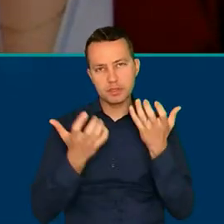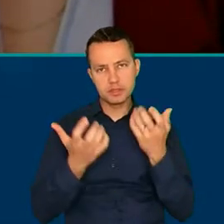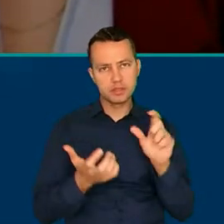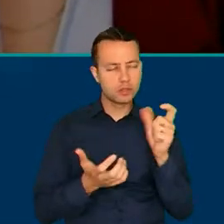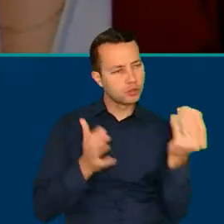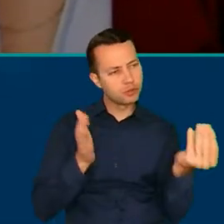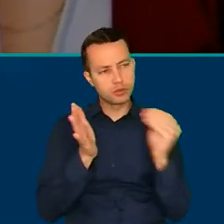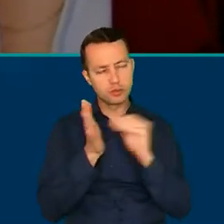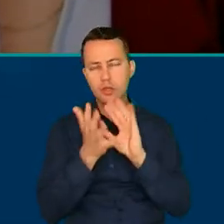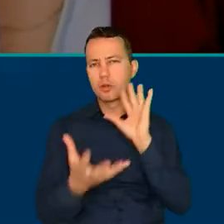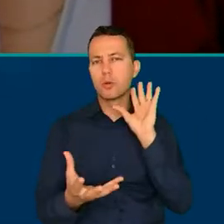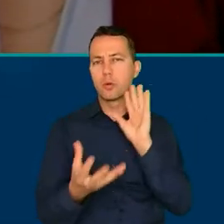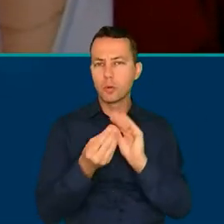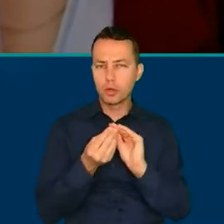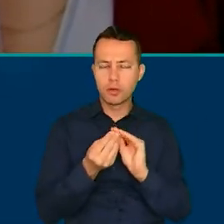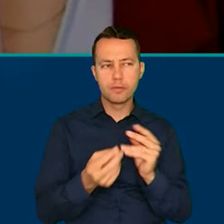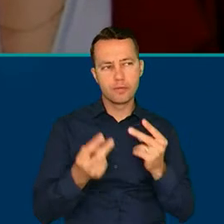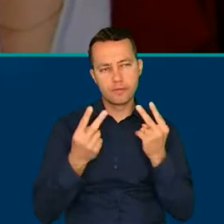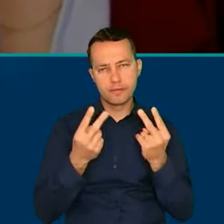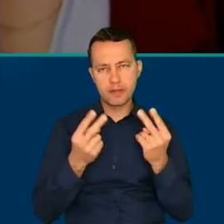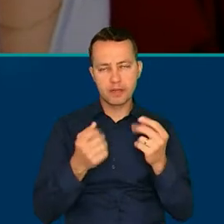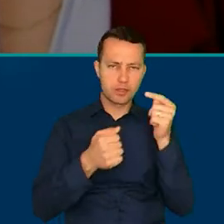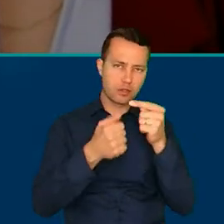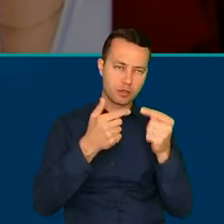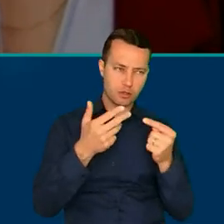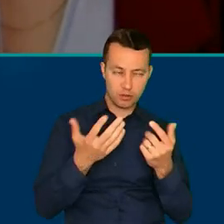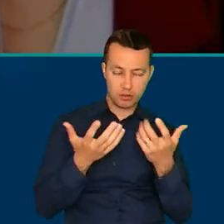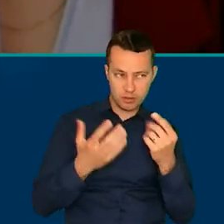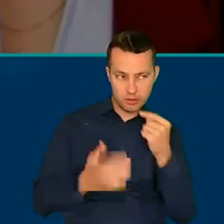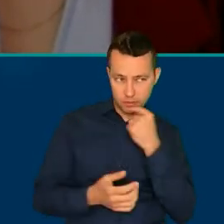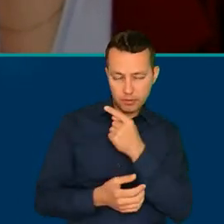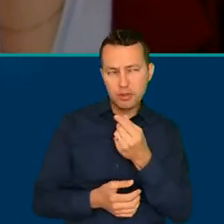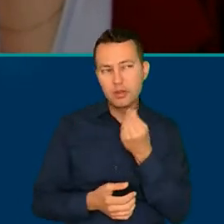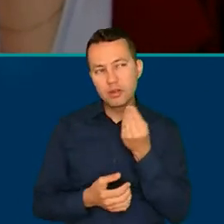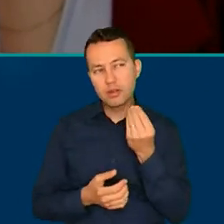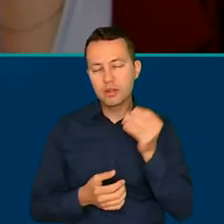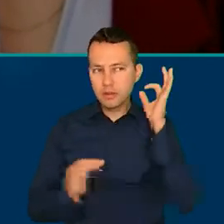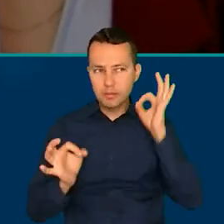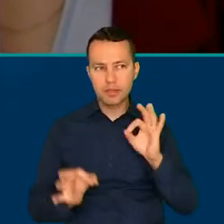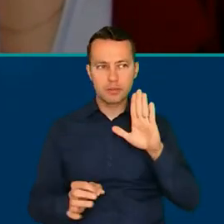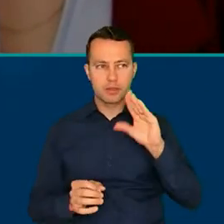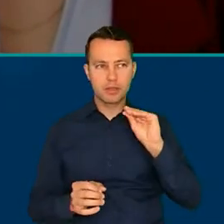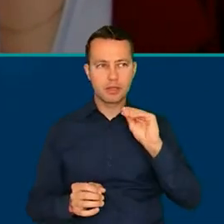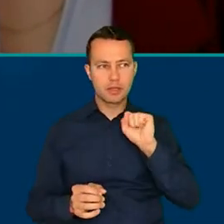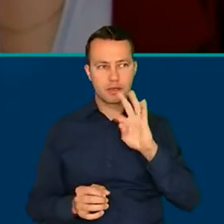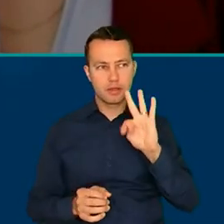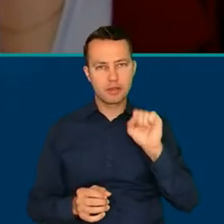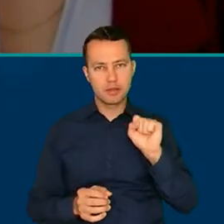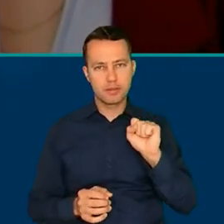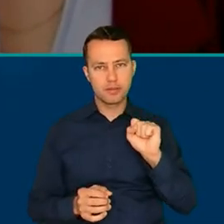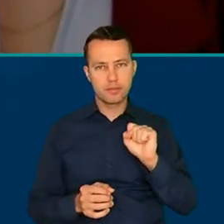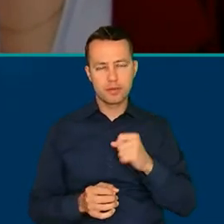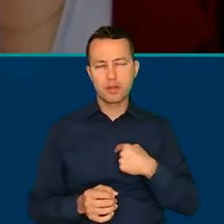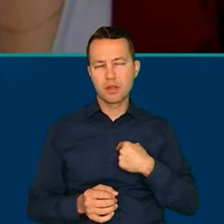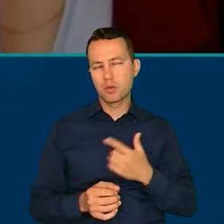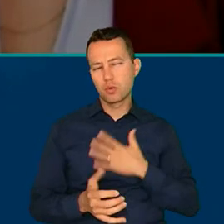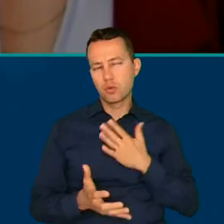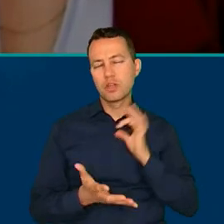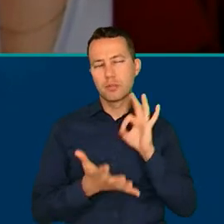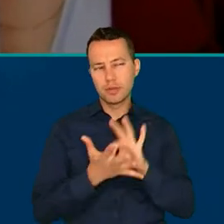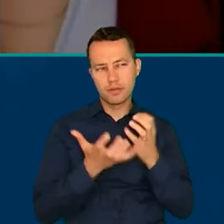wrap up our meeting today? Maybe there is an important message. I'm